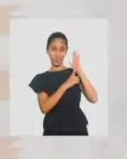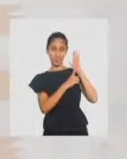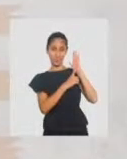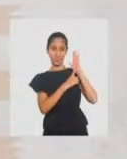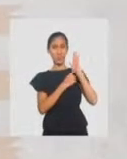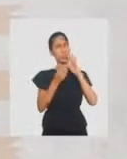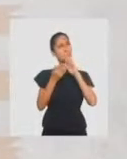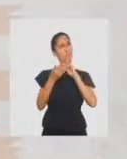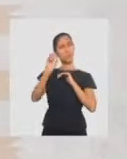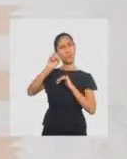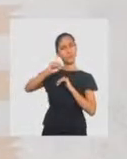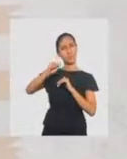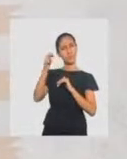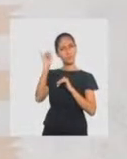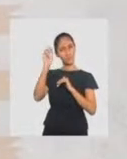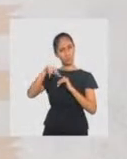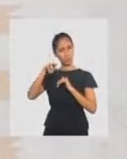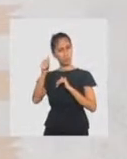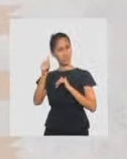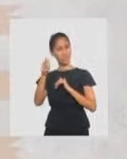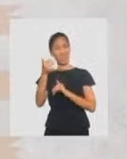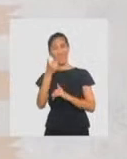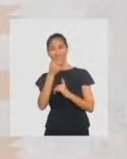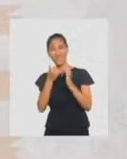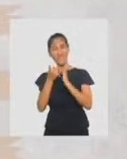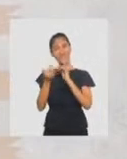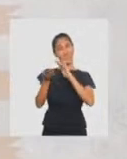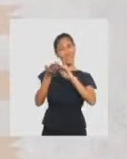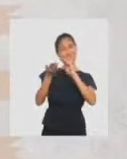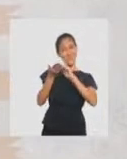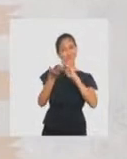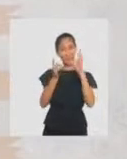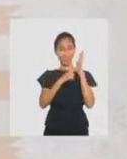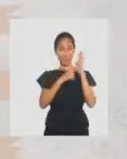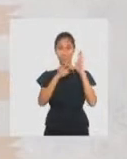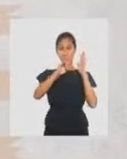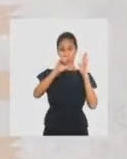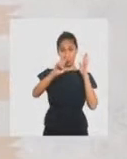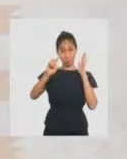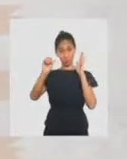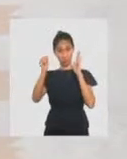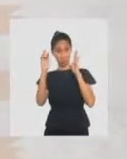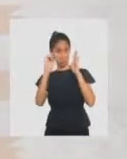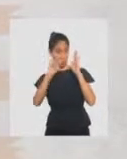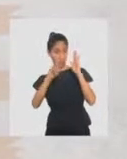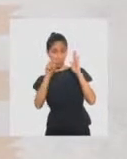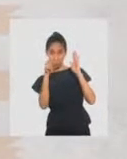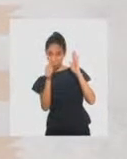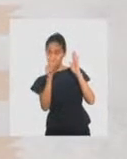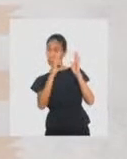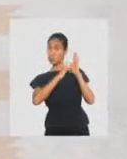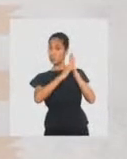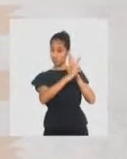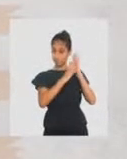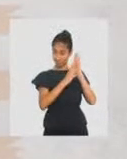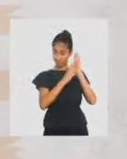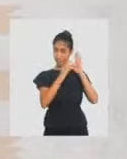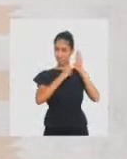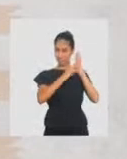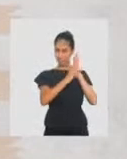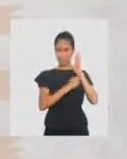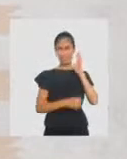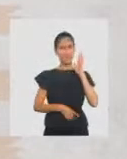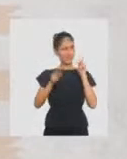I don't remember. Sorry, Sarina, you couldn't complete the phrase. An excellent, Yari. Please read the